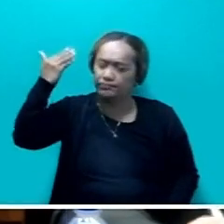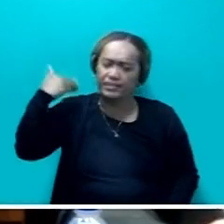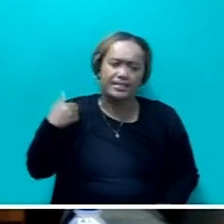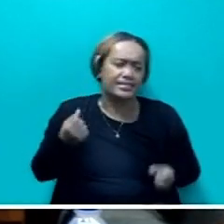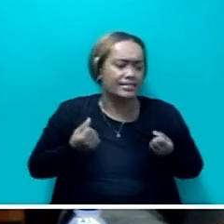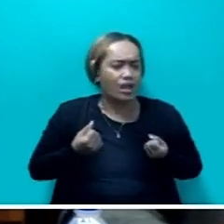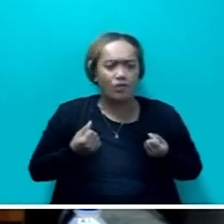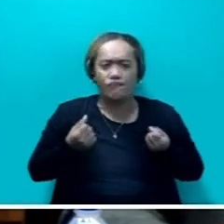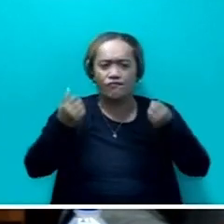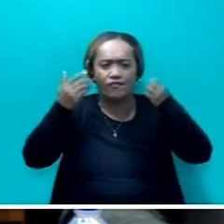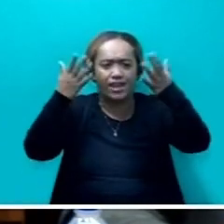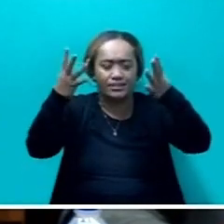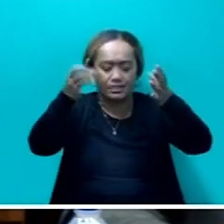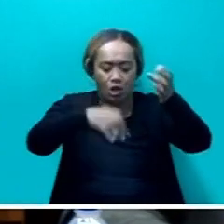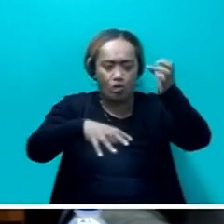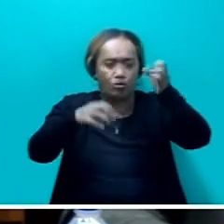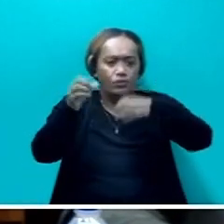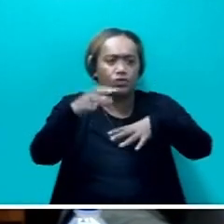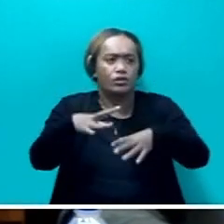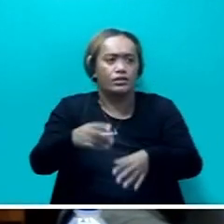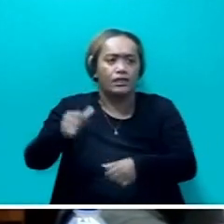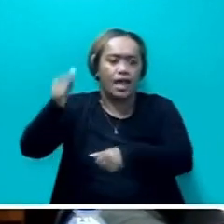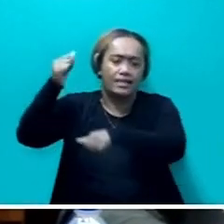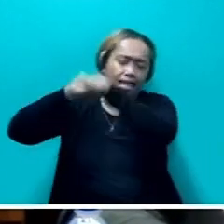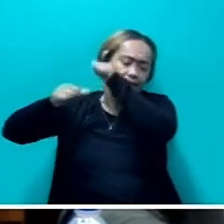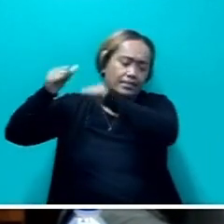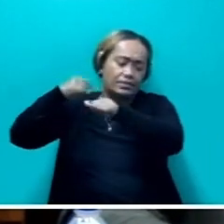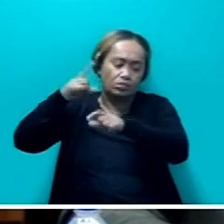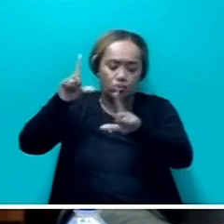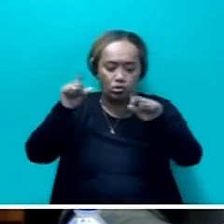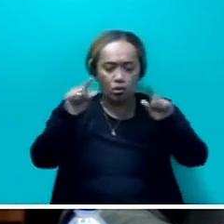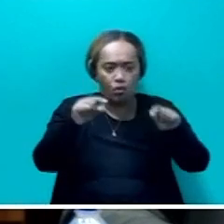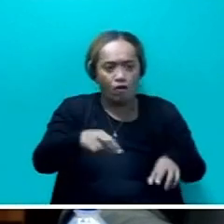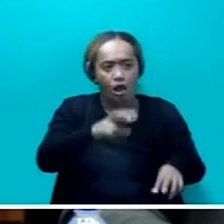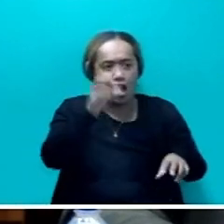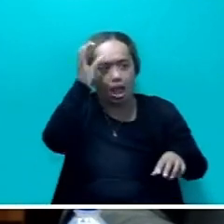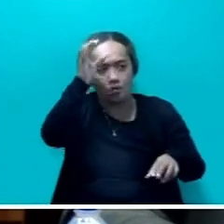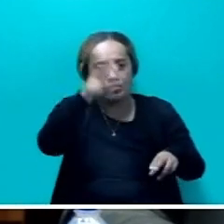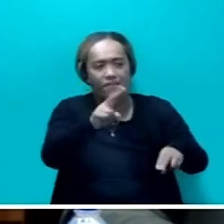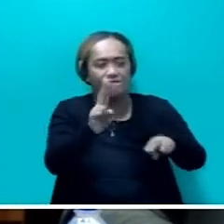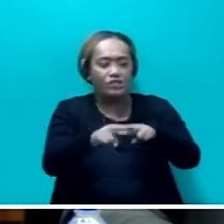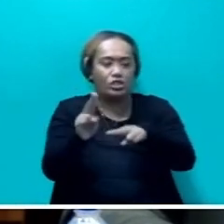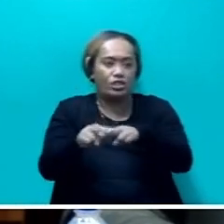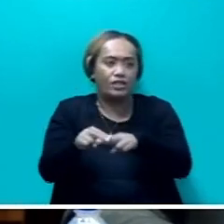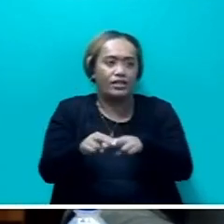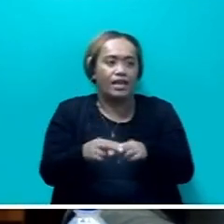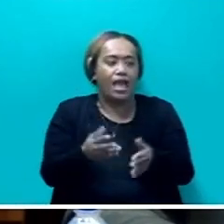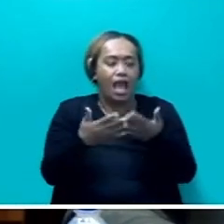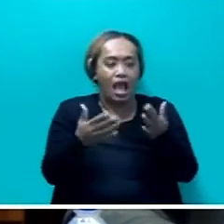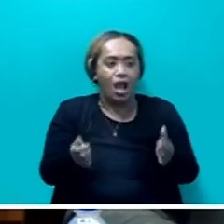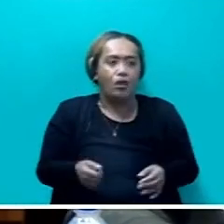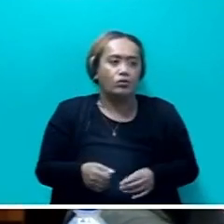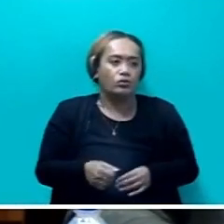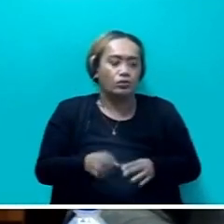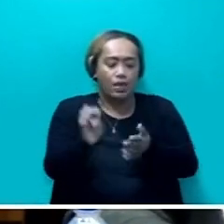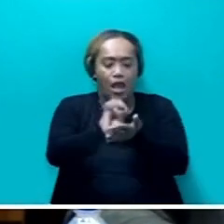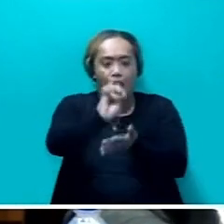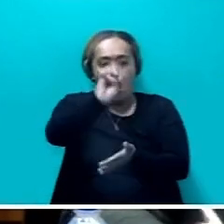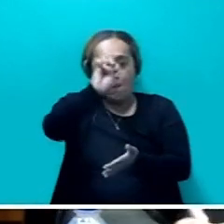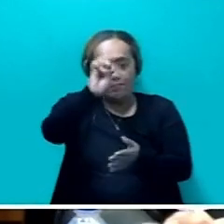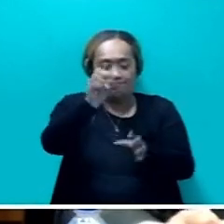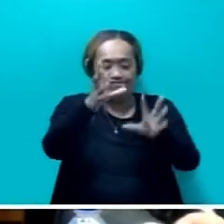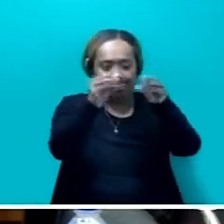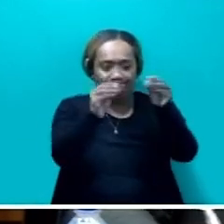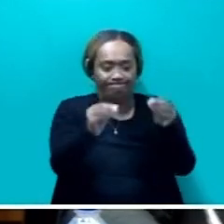sacrifices and contributions our ancestors made to the country in terms of shaping the early economic landscape